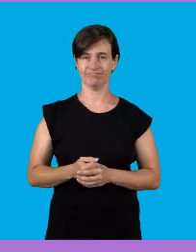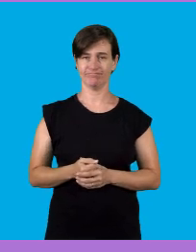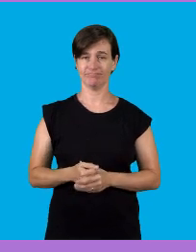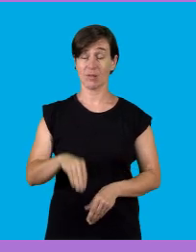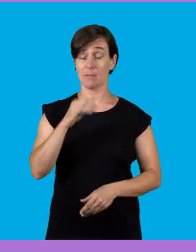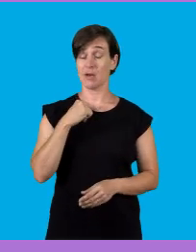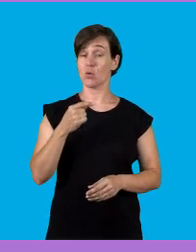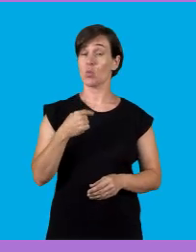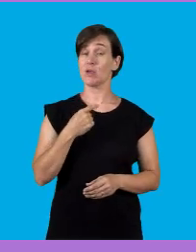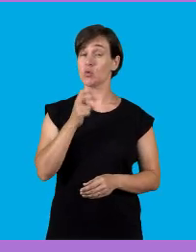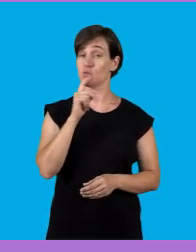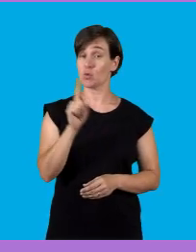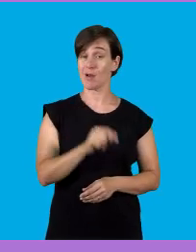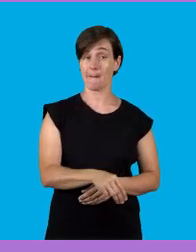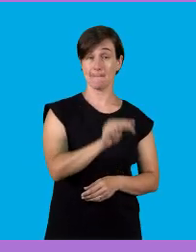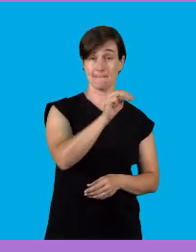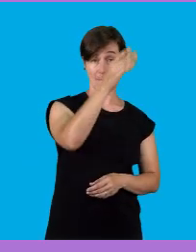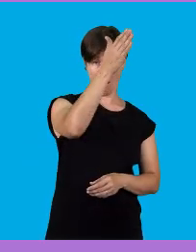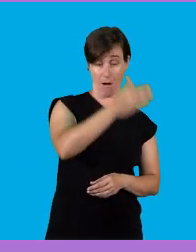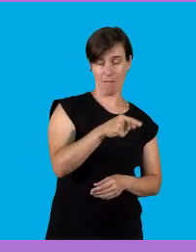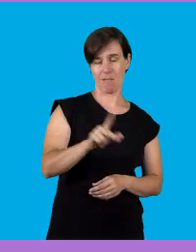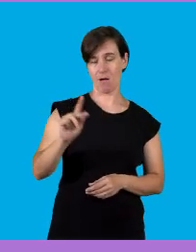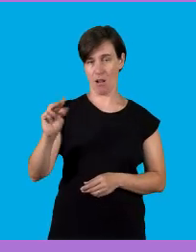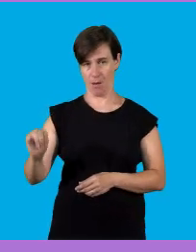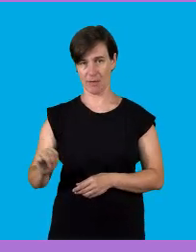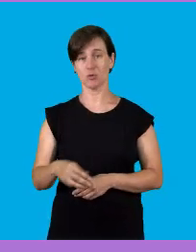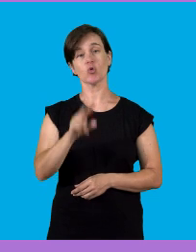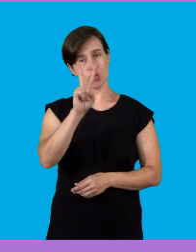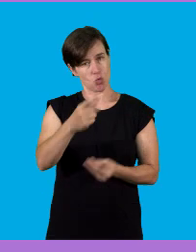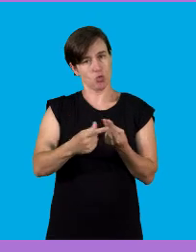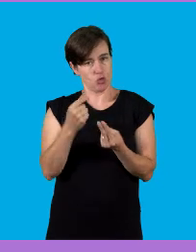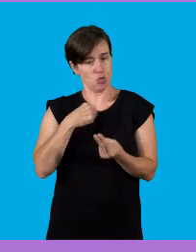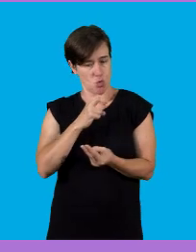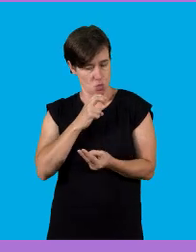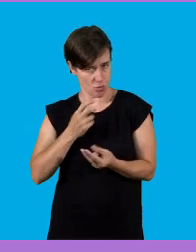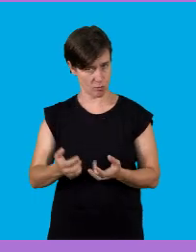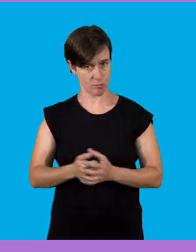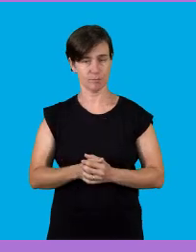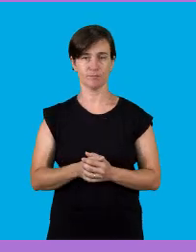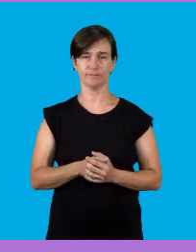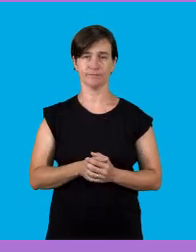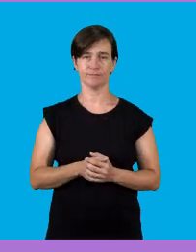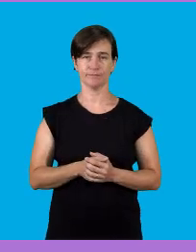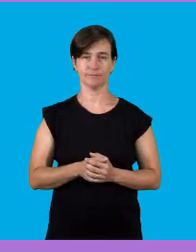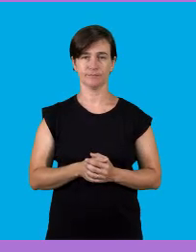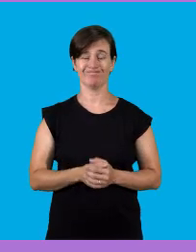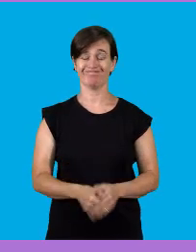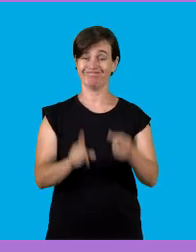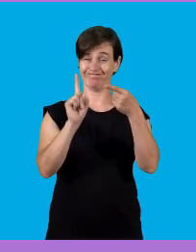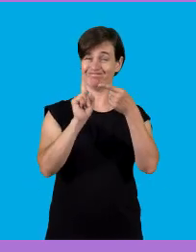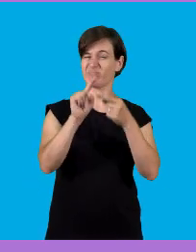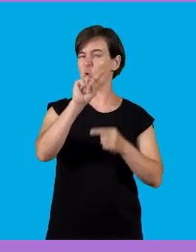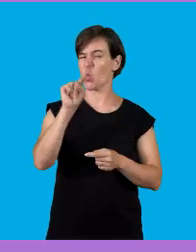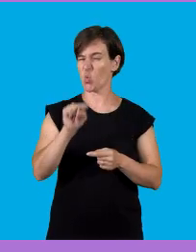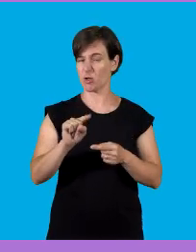are working then with miles and kilometers. So that's the two units we will do conversions with. Right, so let's look at our